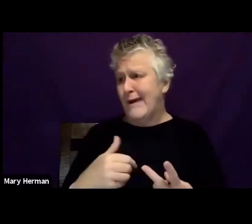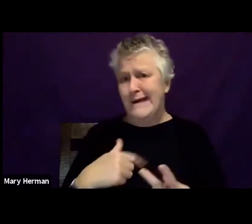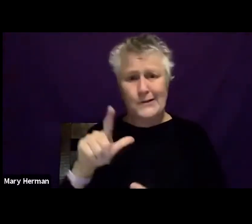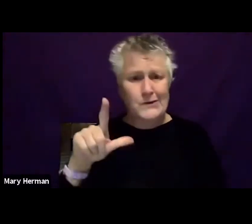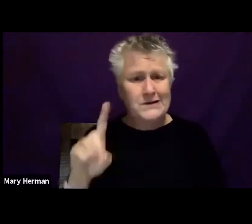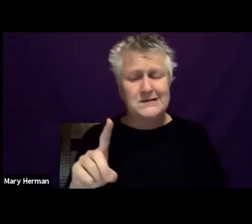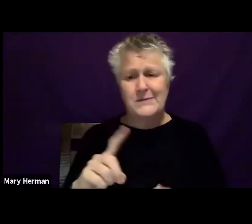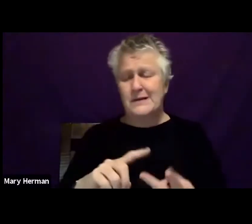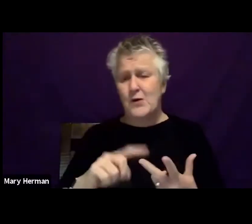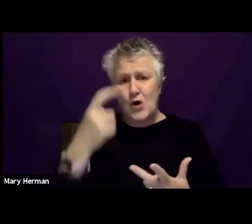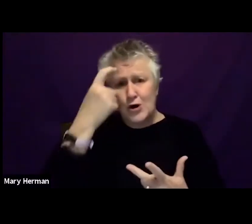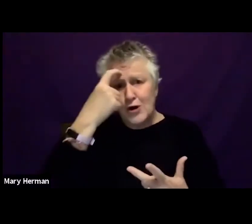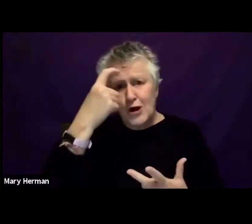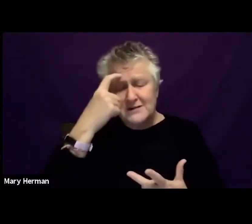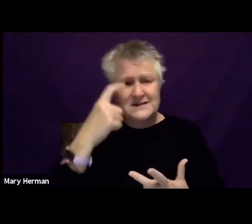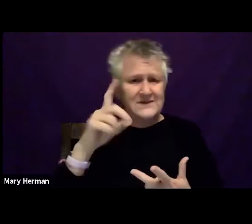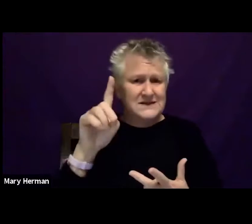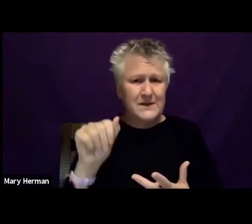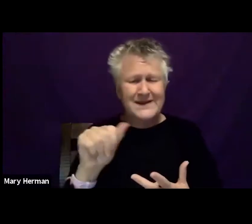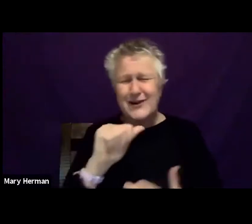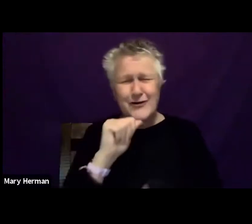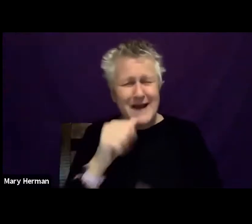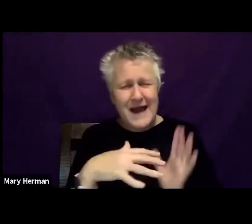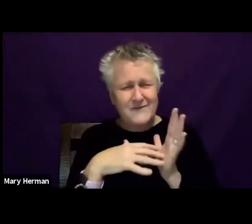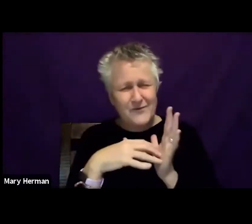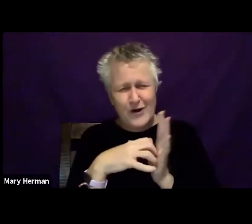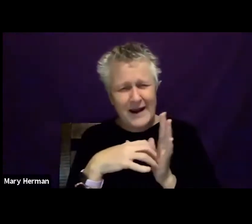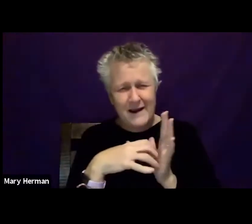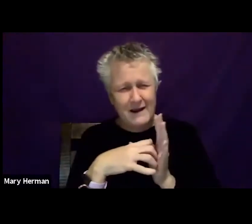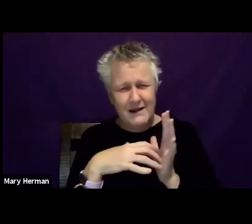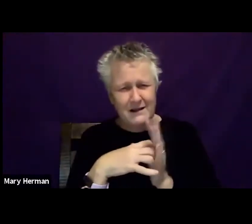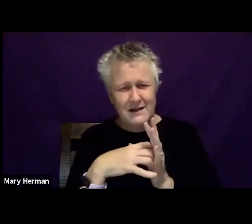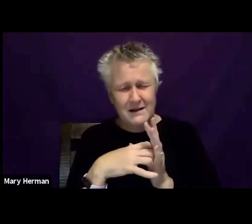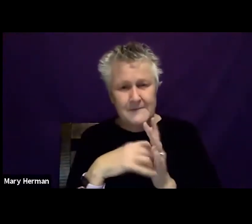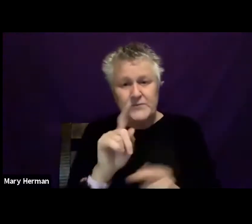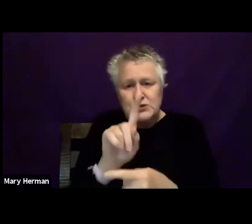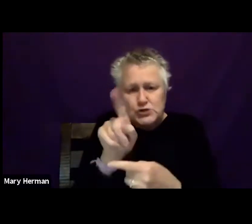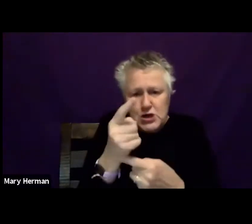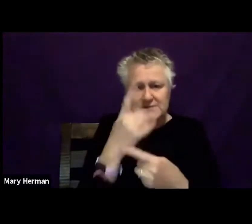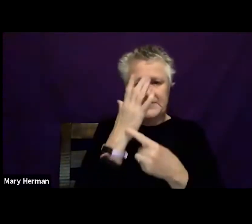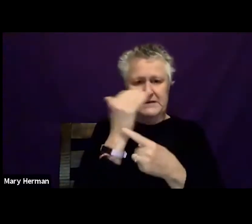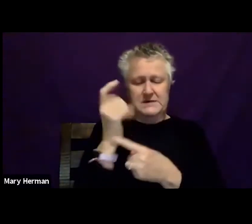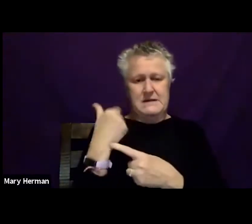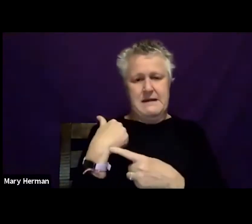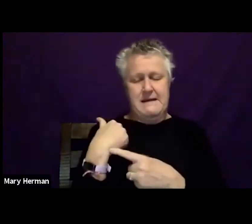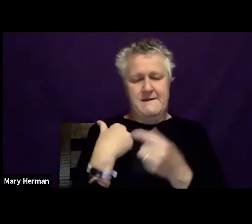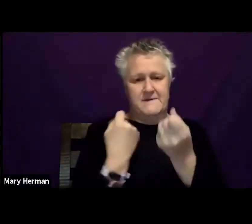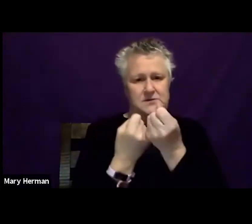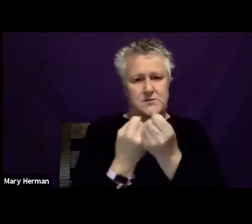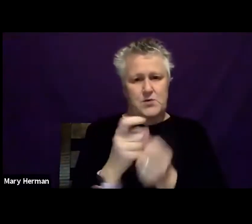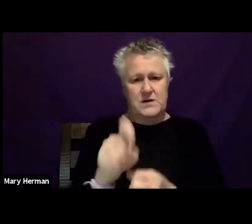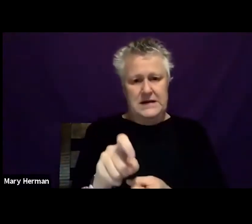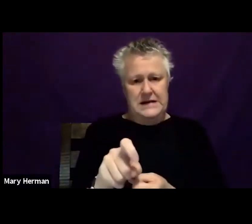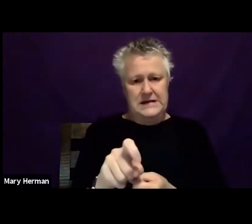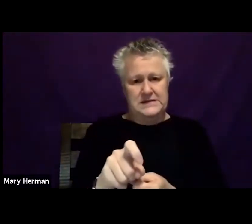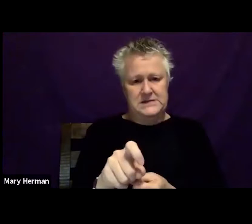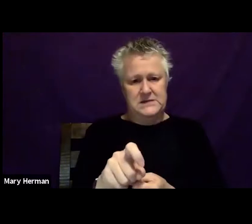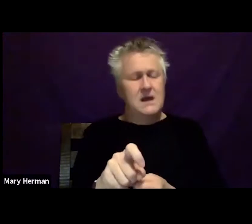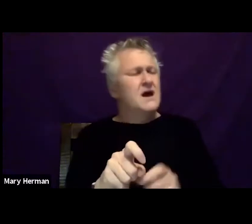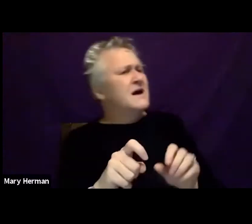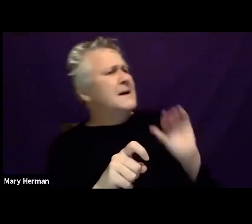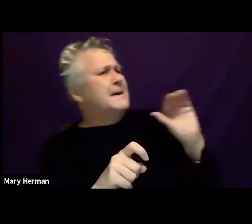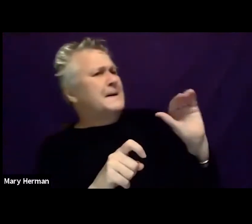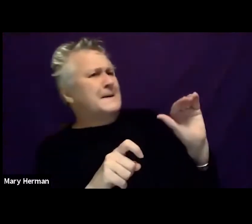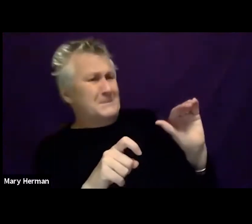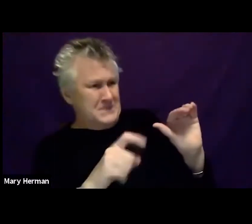disability, they are not frail just because they have support needs. And so there's that. Amy, I'm going to stop you just for a second, because I